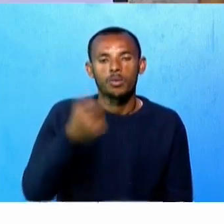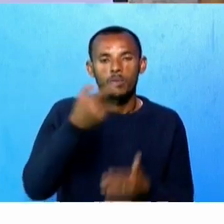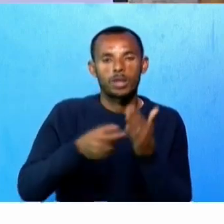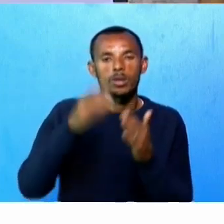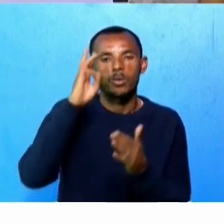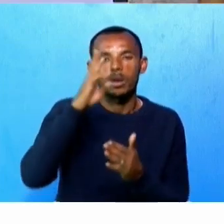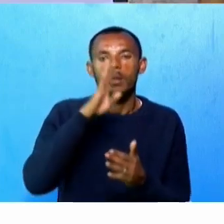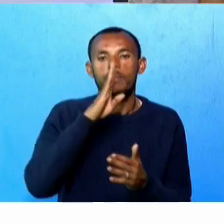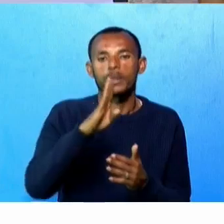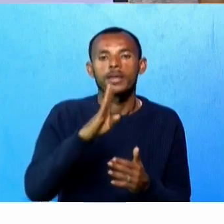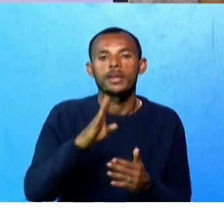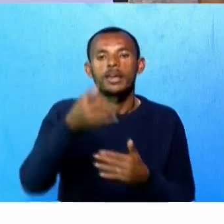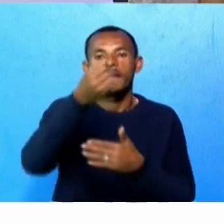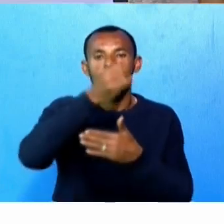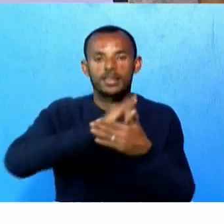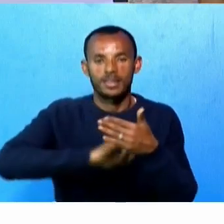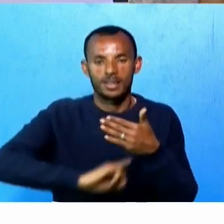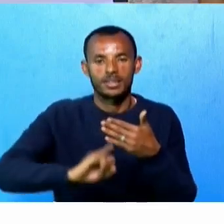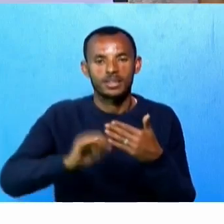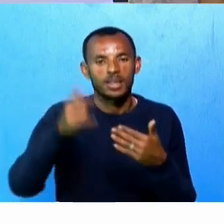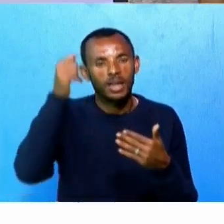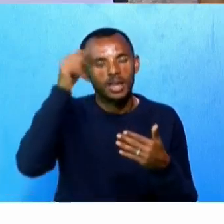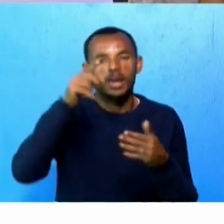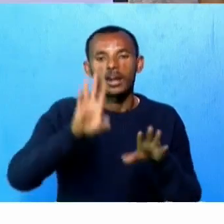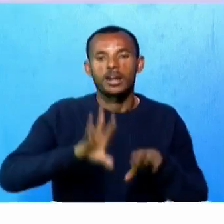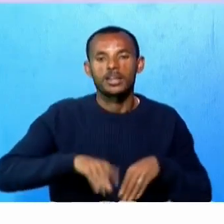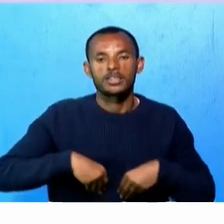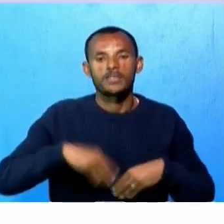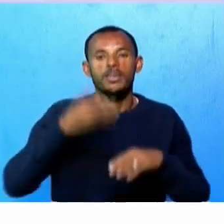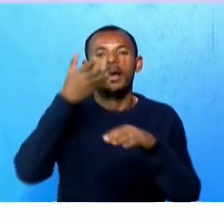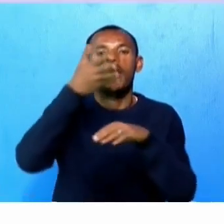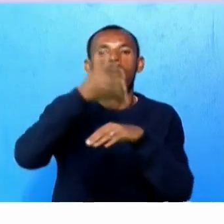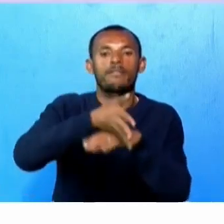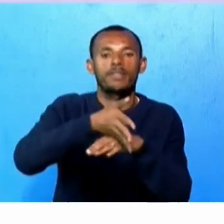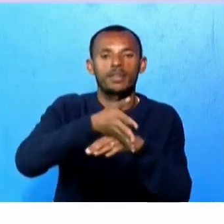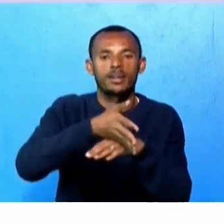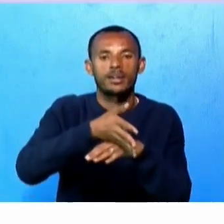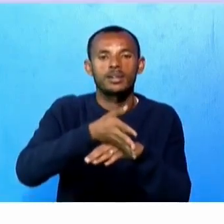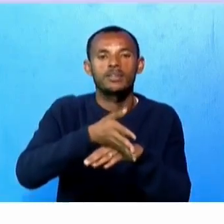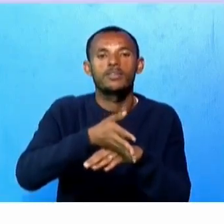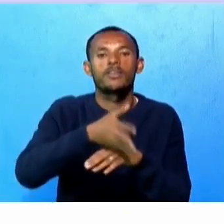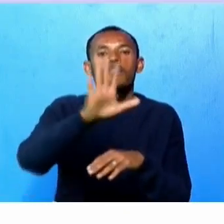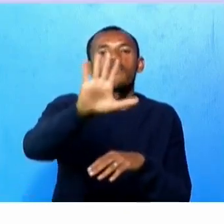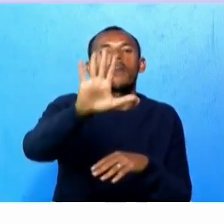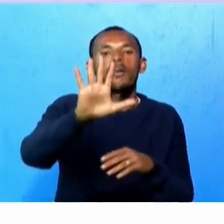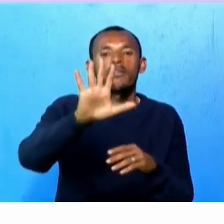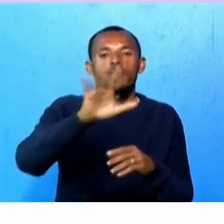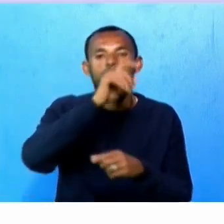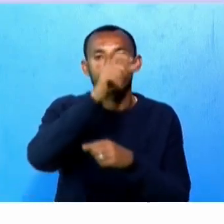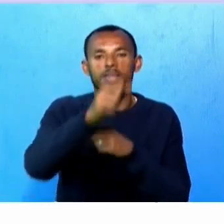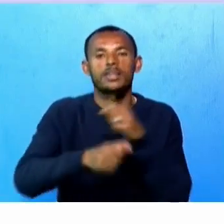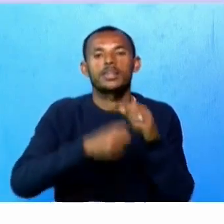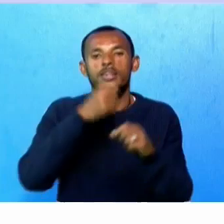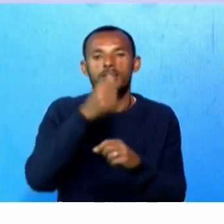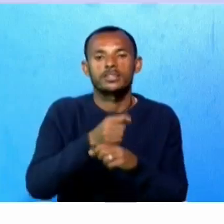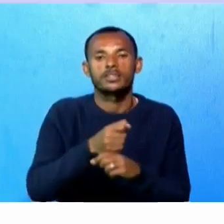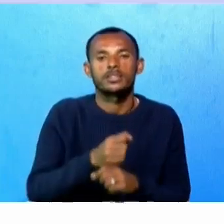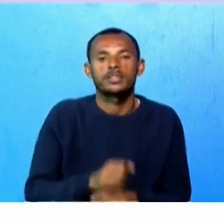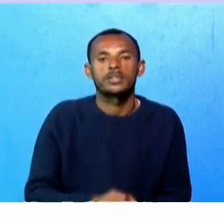the interest he will be receiving after 5 years? What will